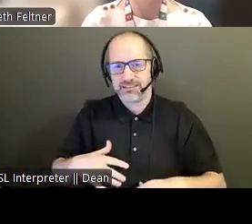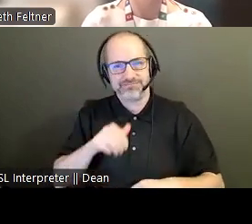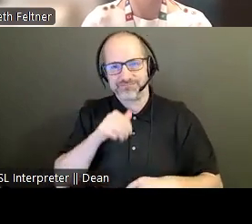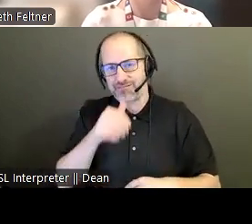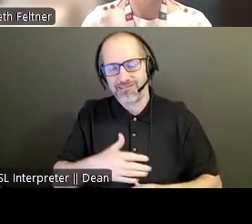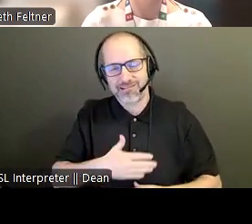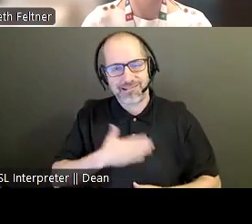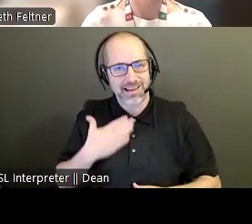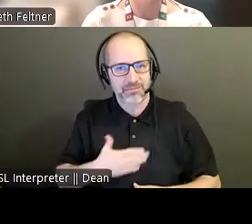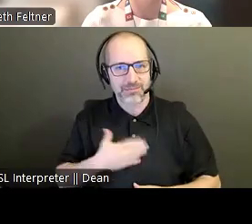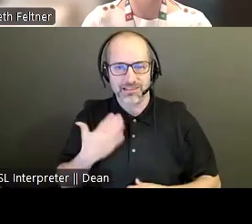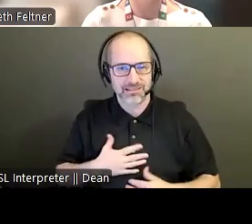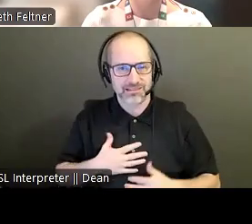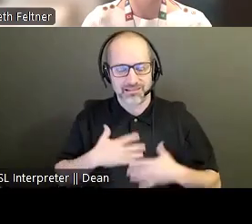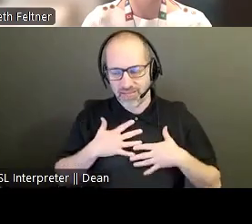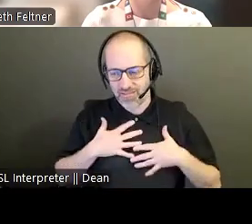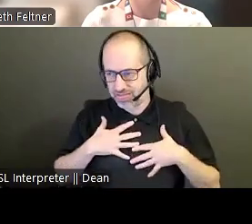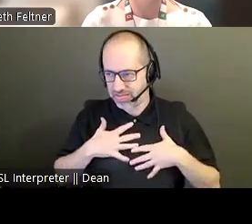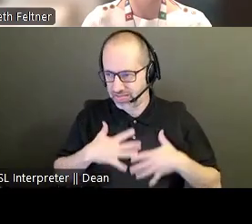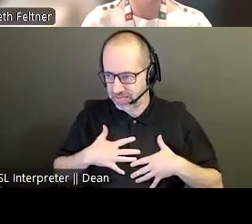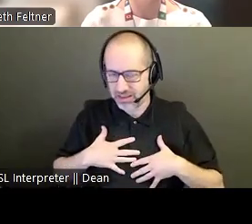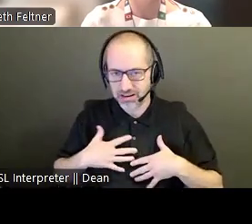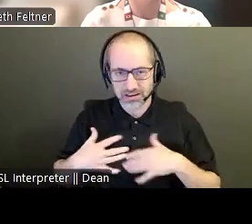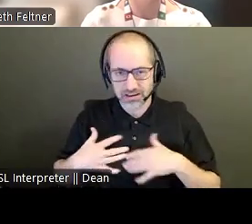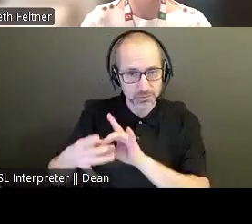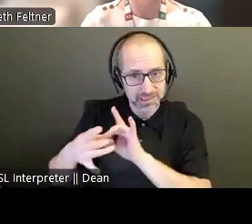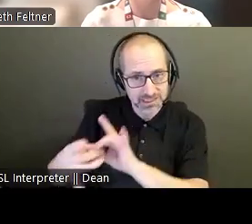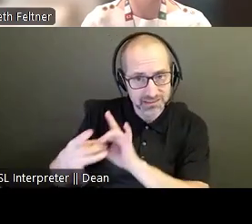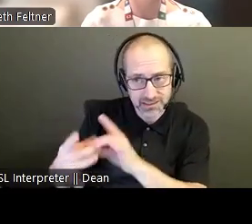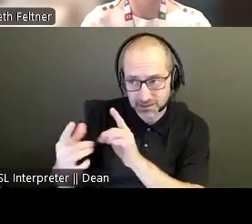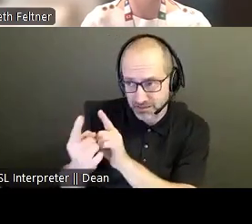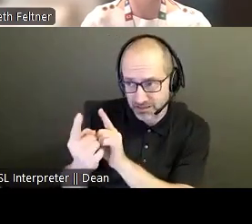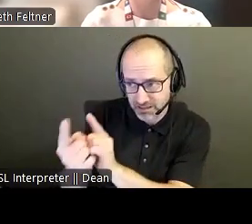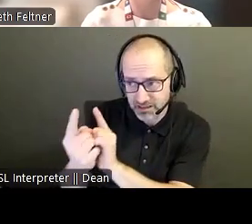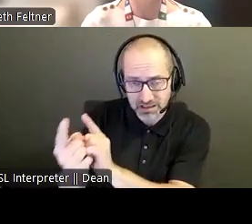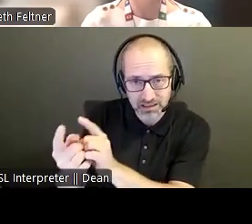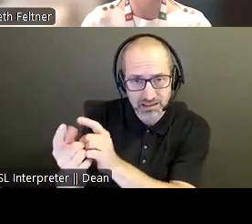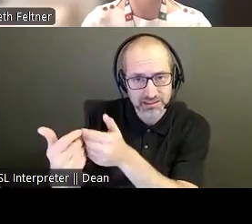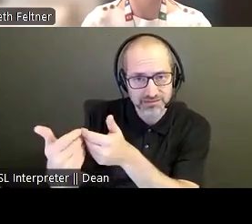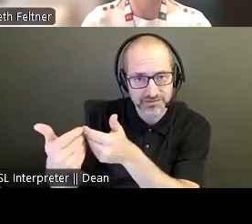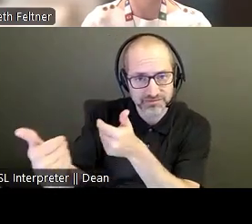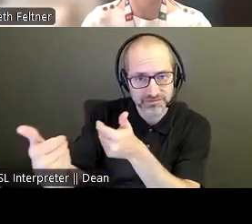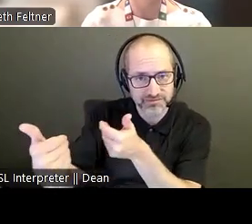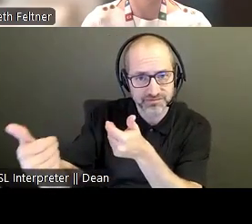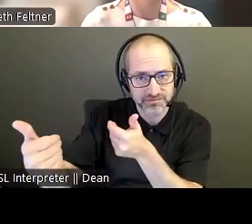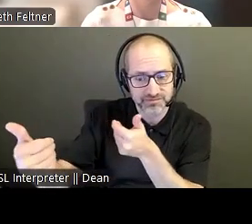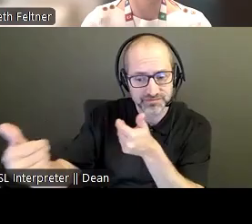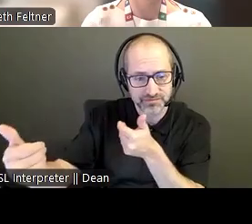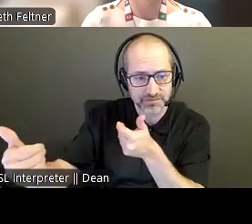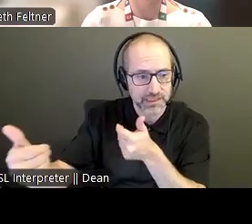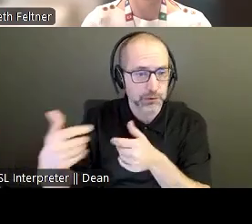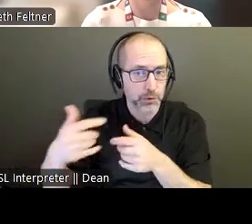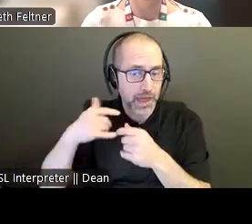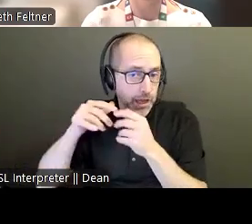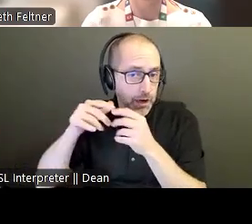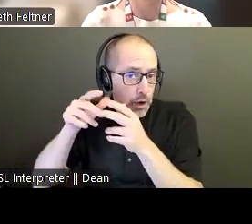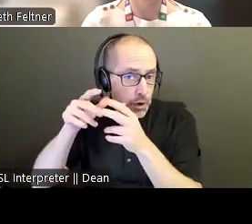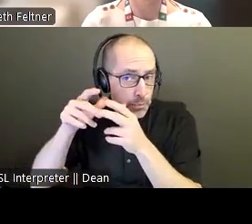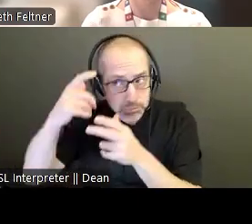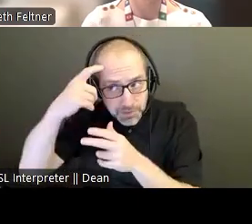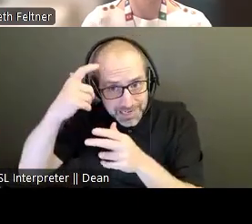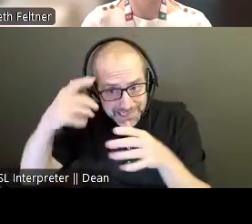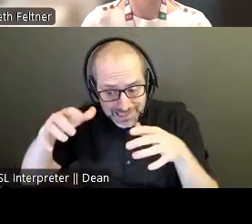relationships. The auditory cortex is like a muscle. So if we're not using it, we lose